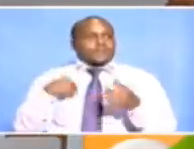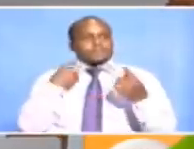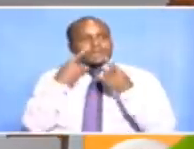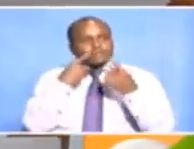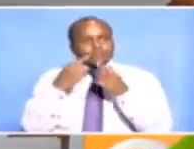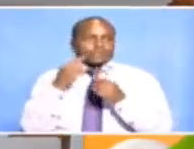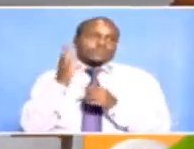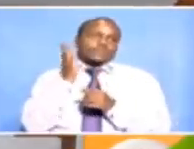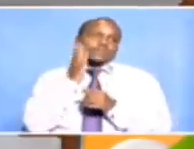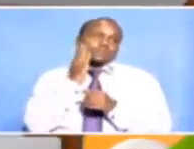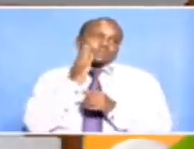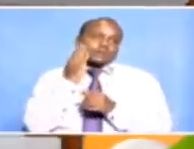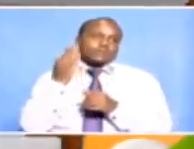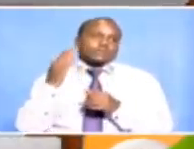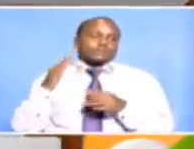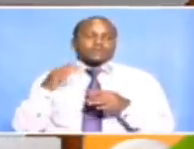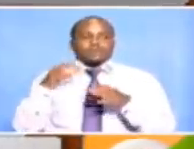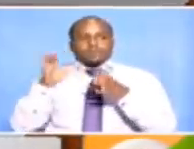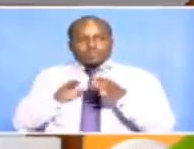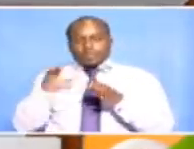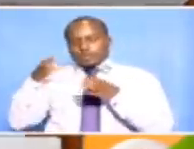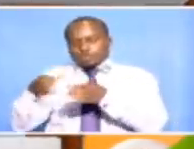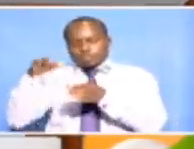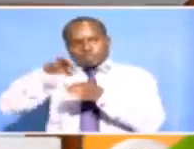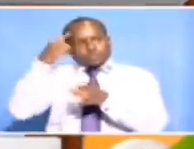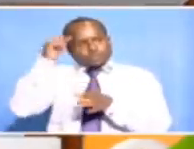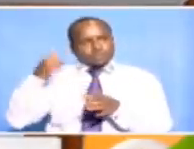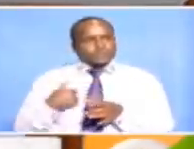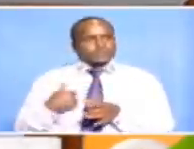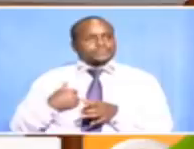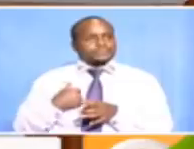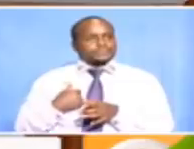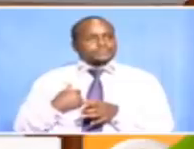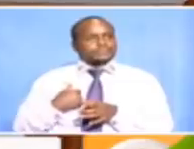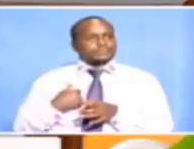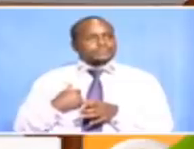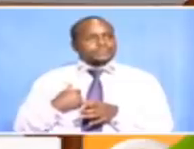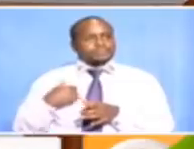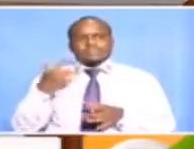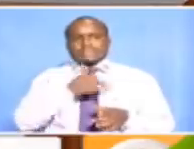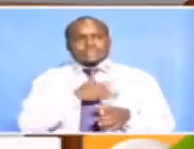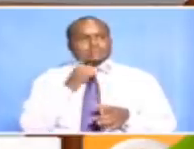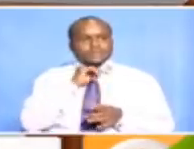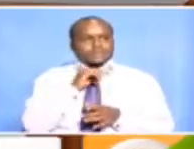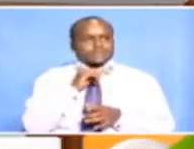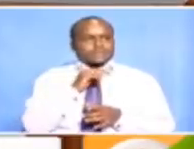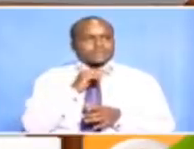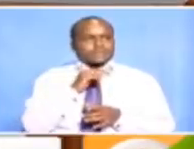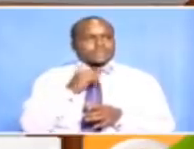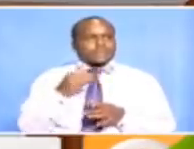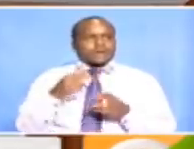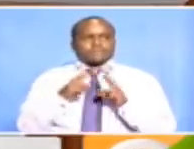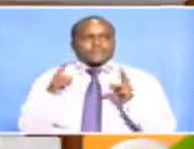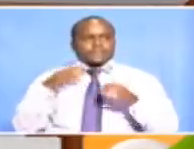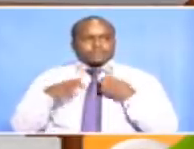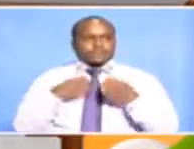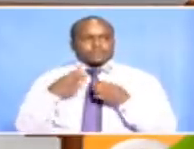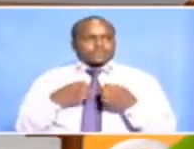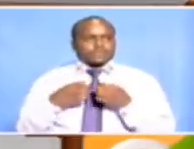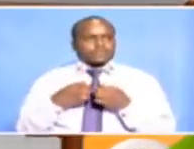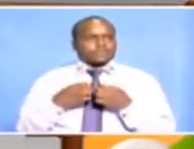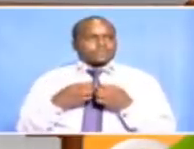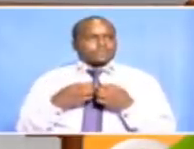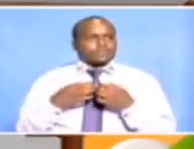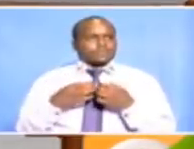wa mama wale nipigia kura, Jeff. Ile mili nimeona, Jeff, I'm very touched. I don't want to go into, I'm very emotional. I don't want to go into details of that,